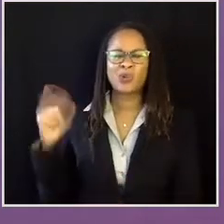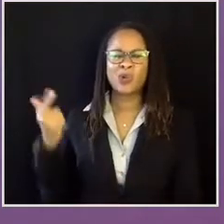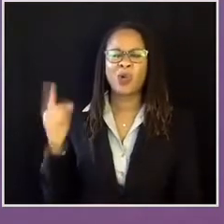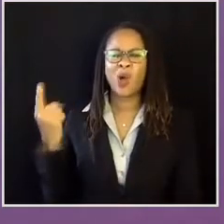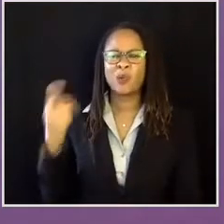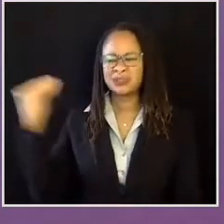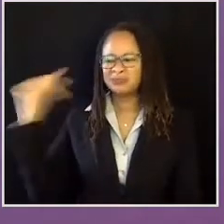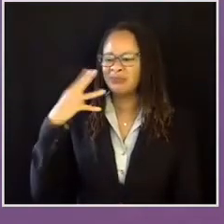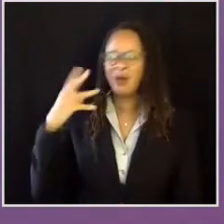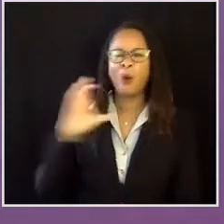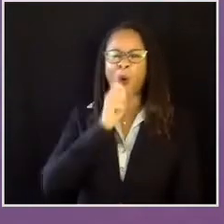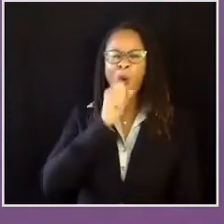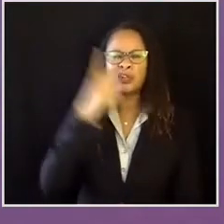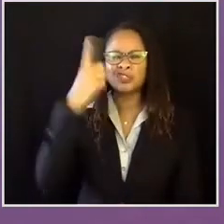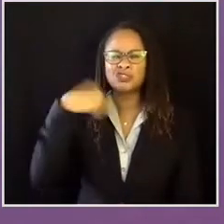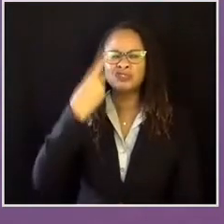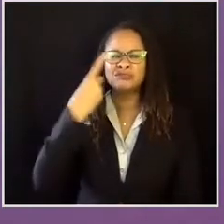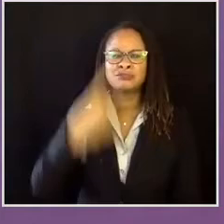orange.